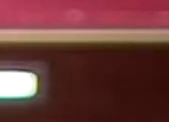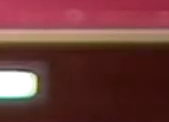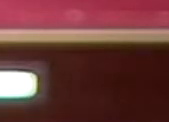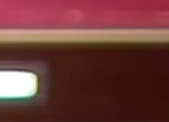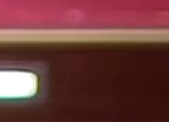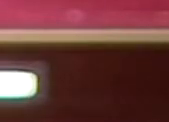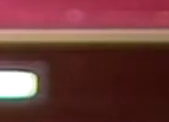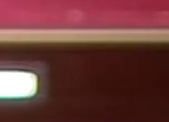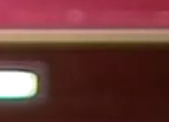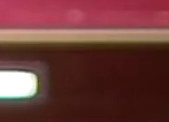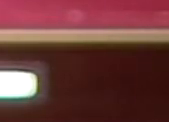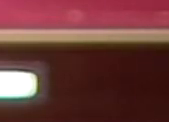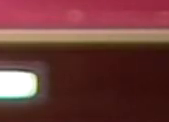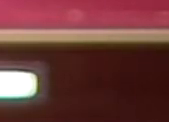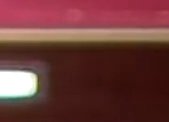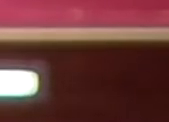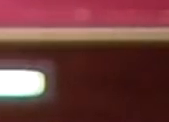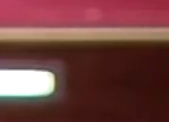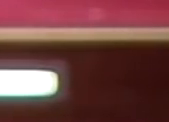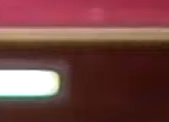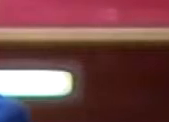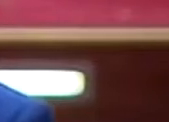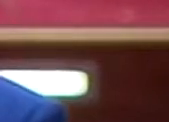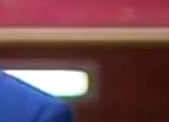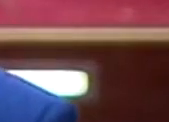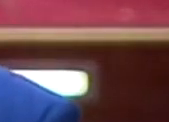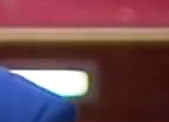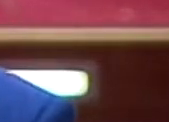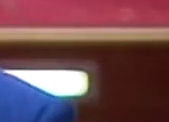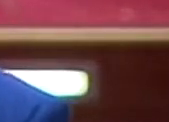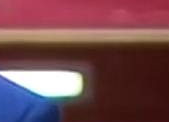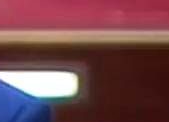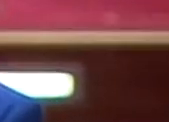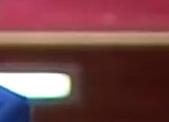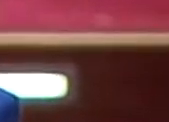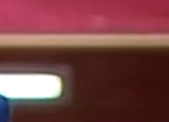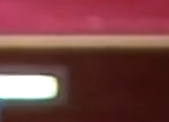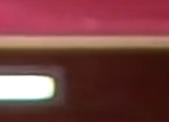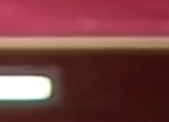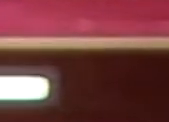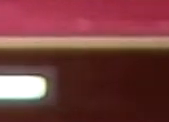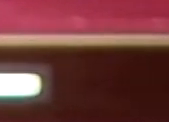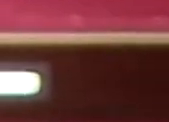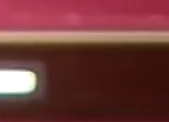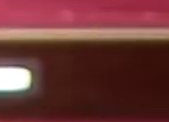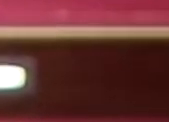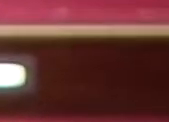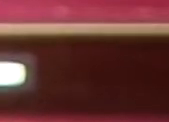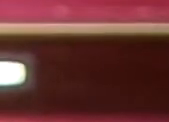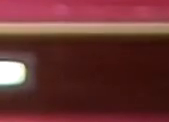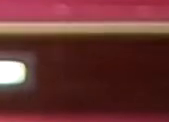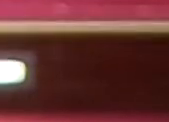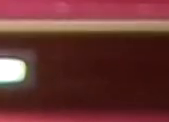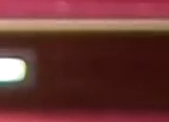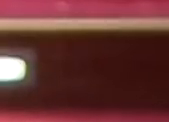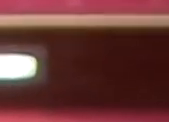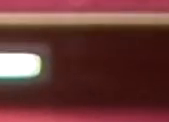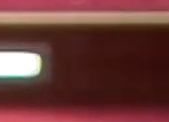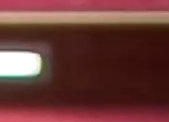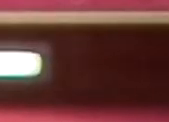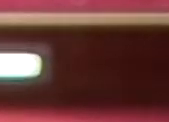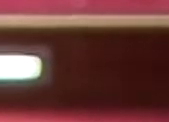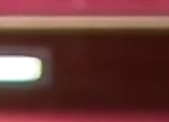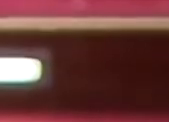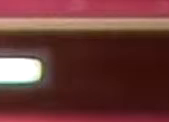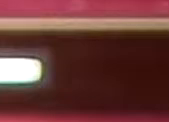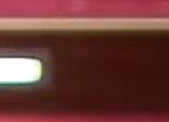is the responsibility of the government, Mr. Speaker, to ensure that their people are safe. Mr. Speaker, of course, we